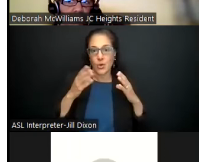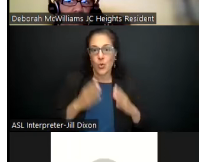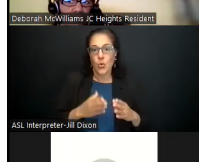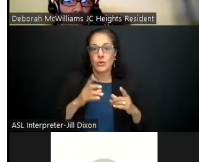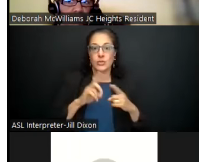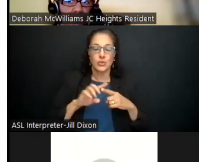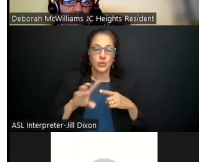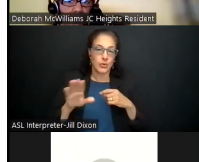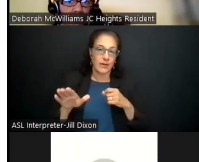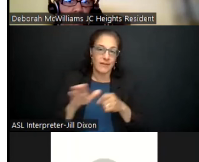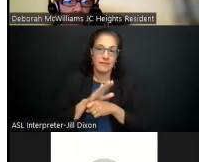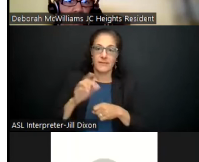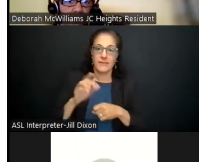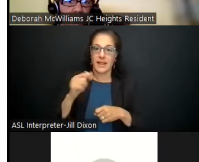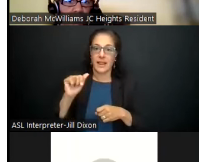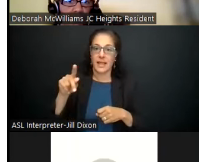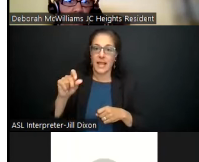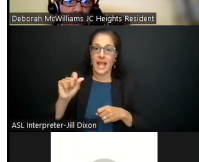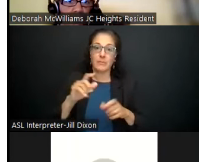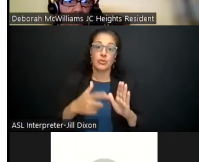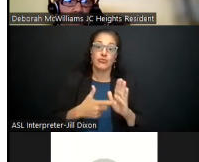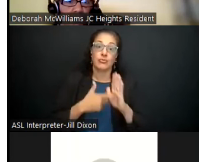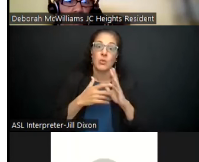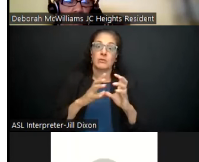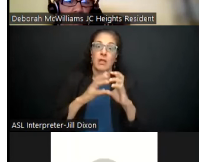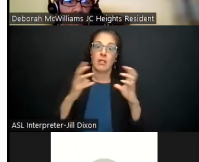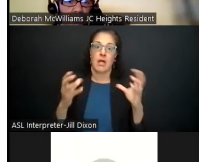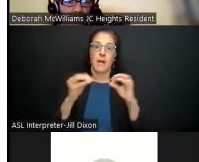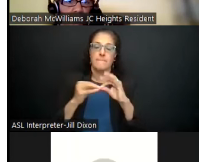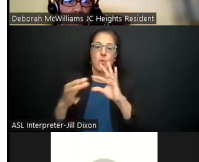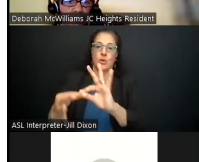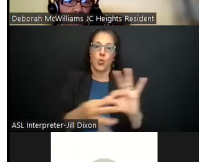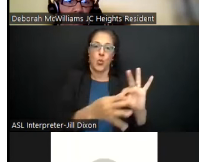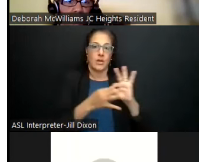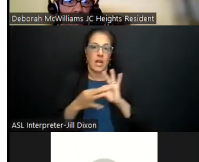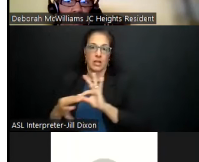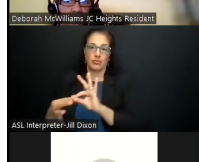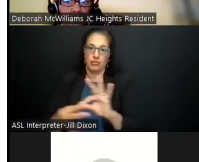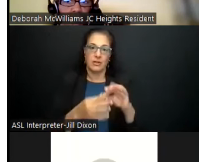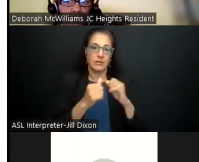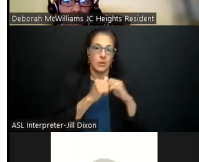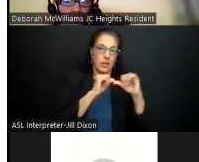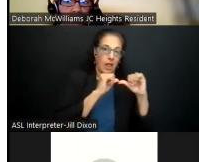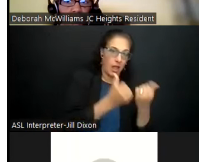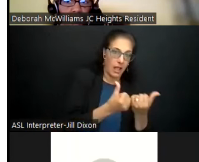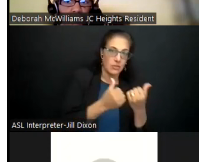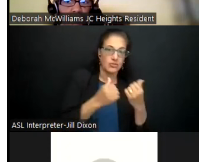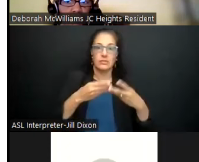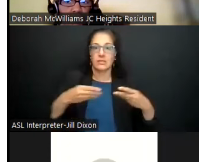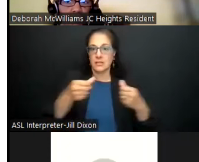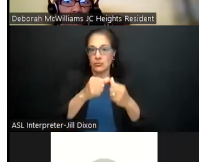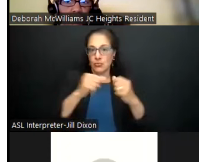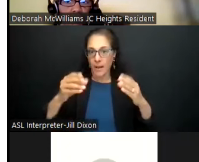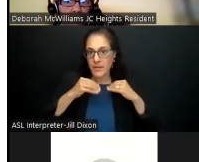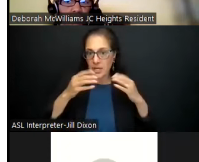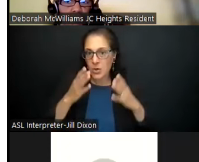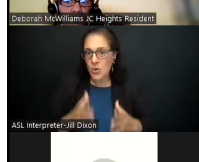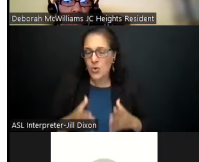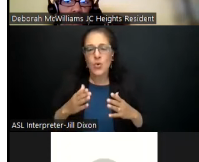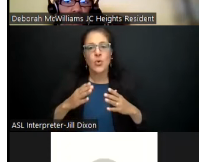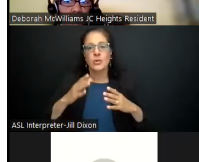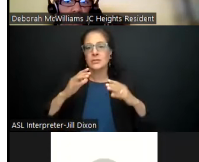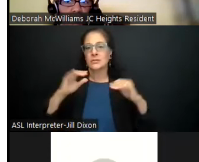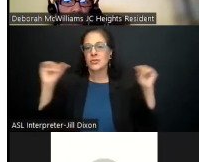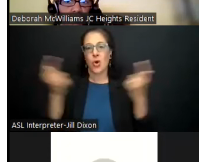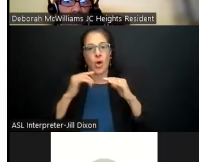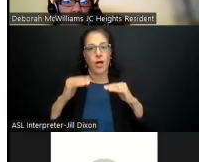gaps. It requires a lot more coordination with agencies, property owners at all levels,